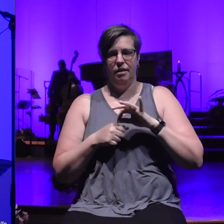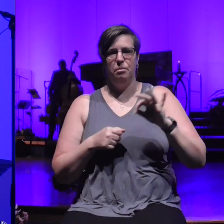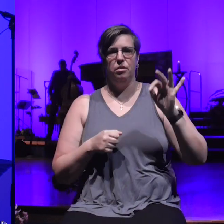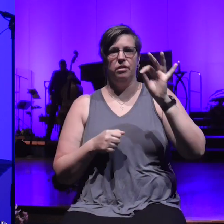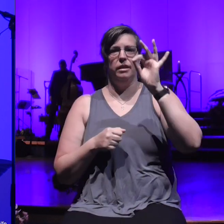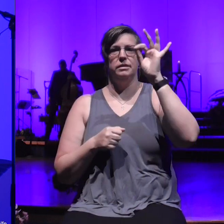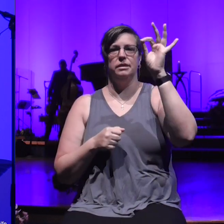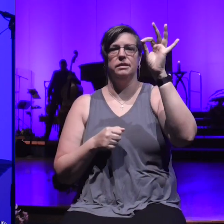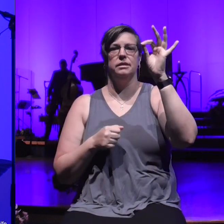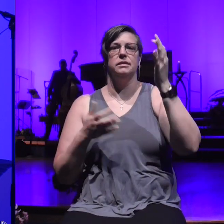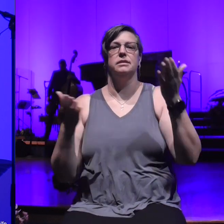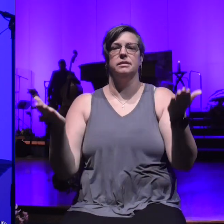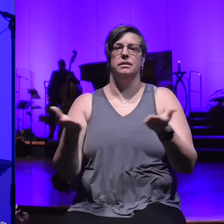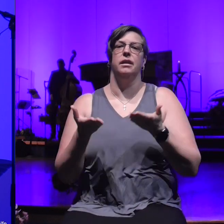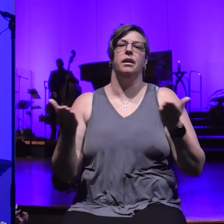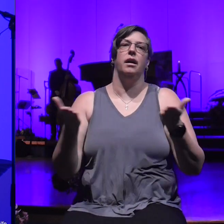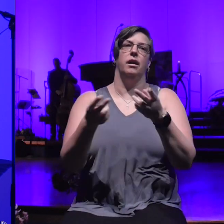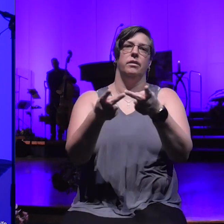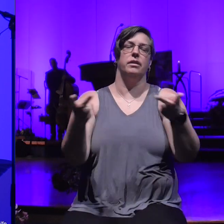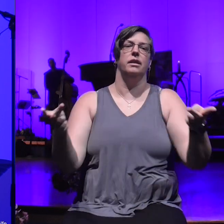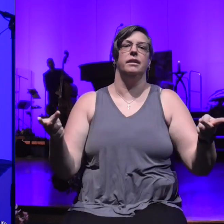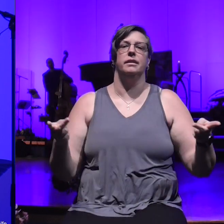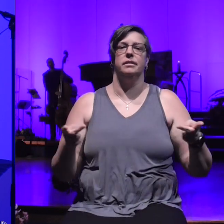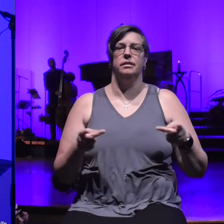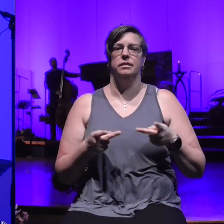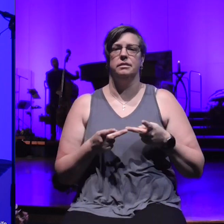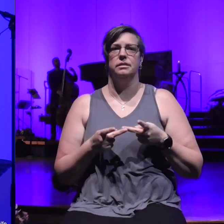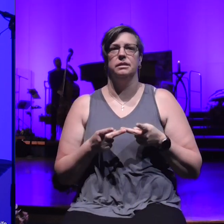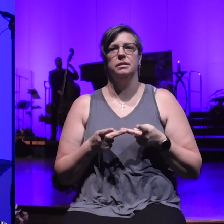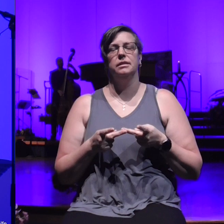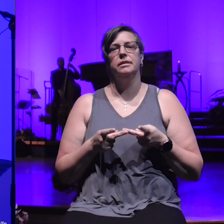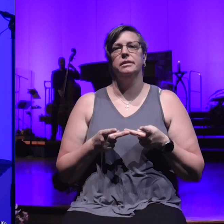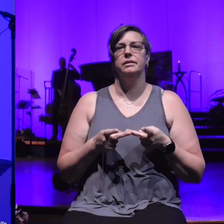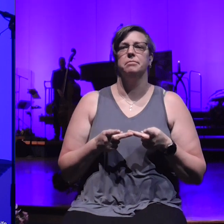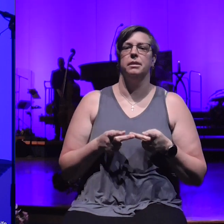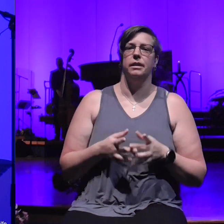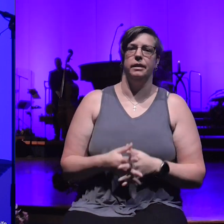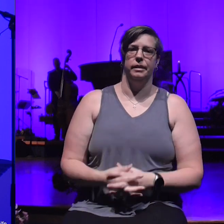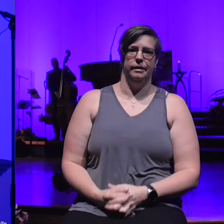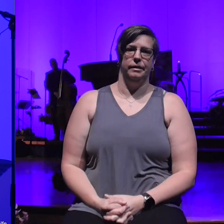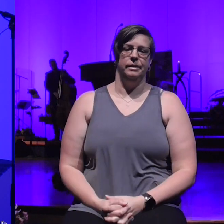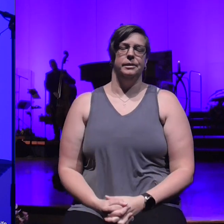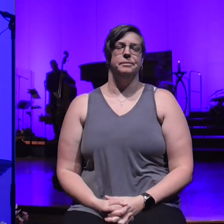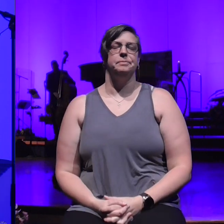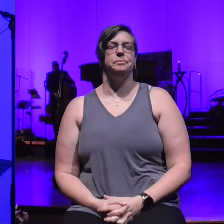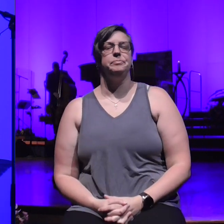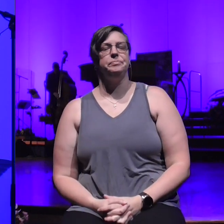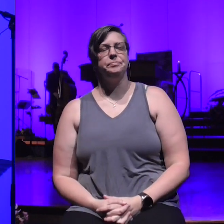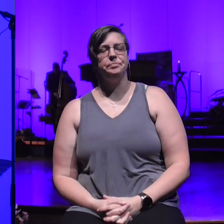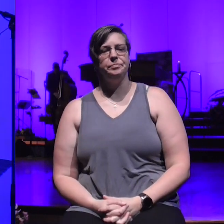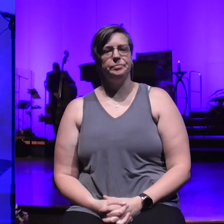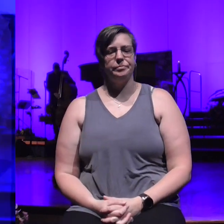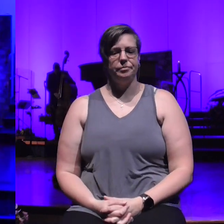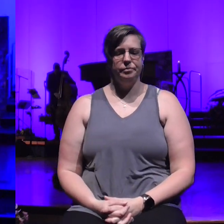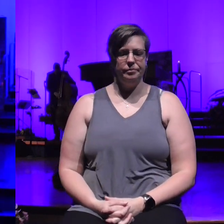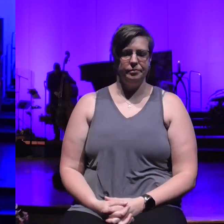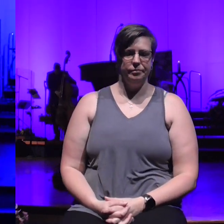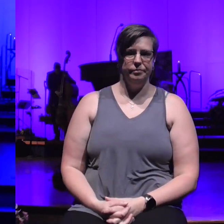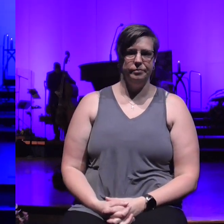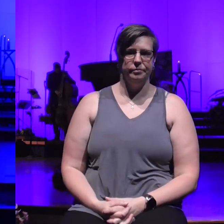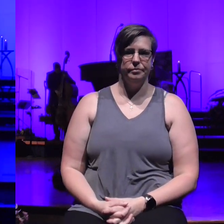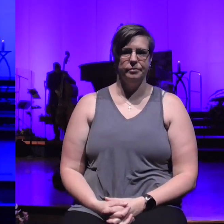Surely the presence of God is in this place.